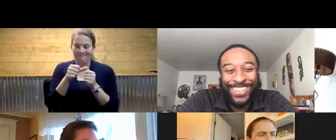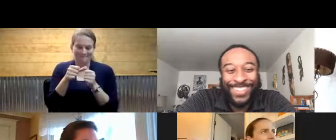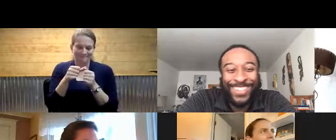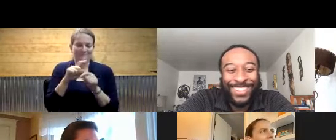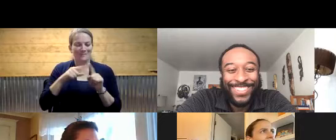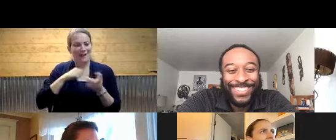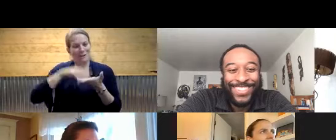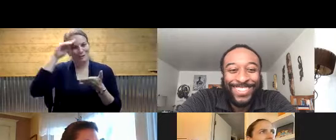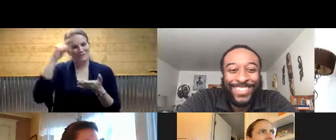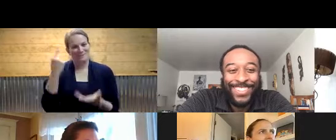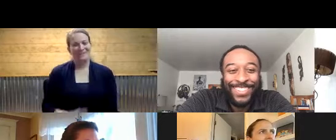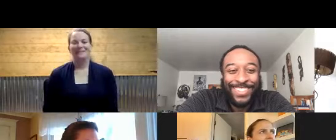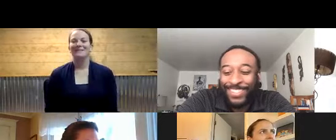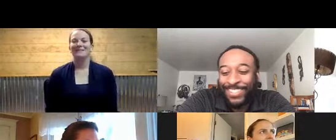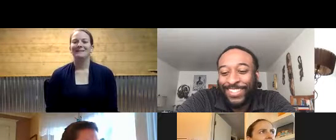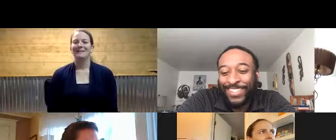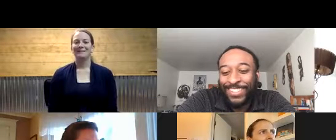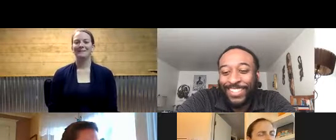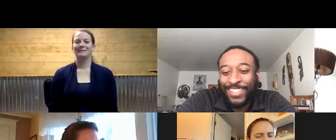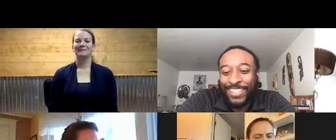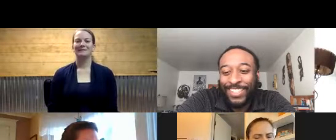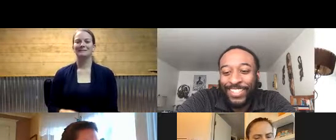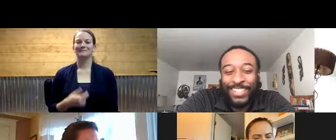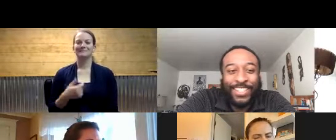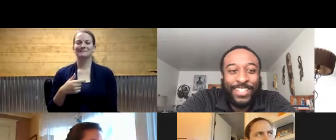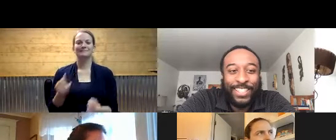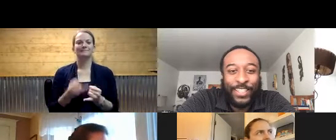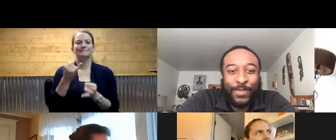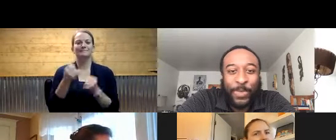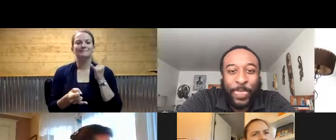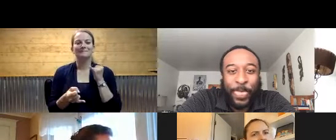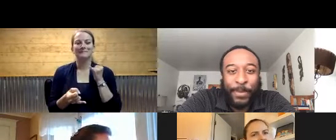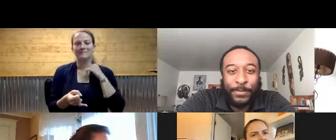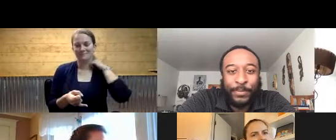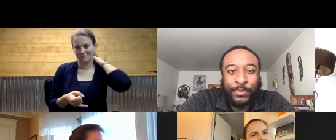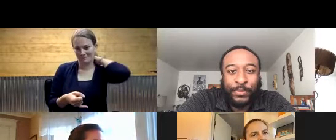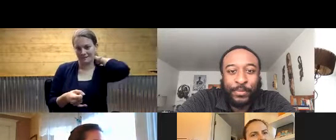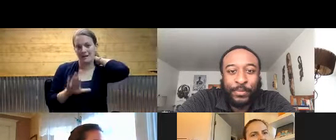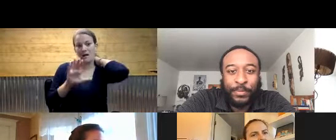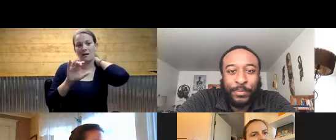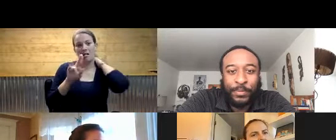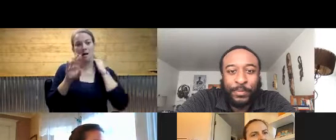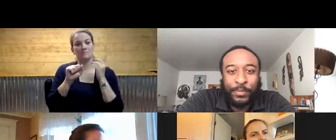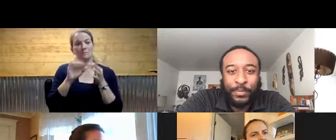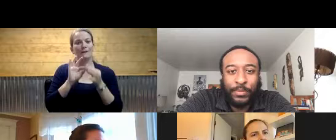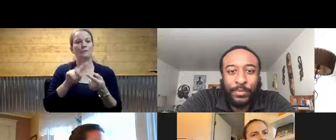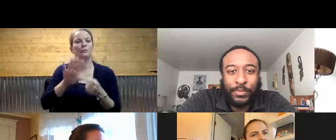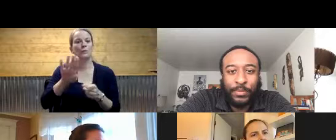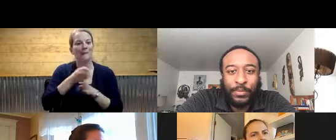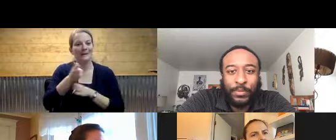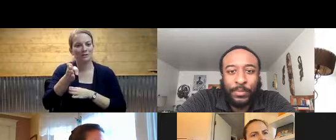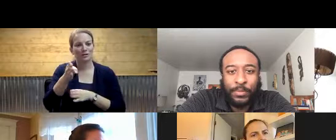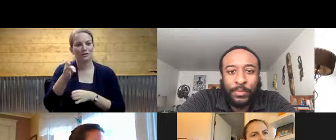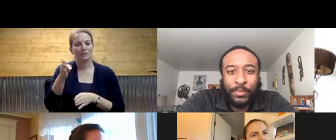time. And last but not least, clubs related to your major. So clubs related to your